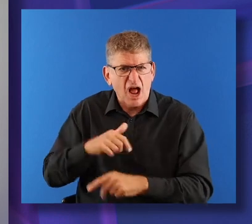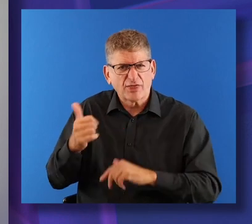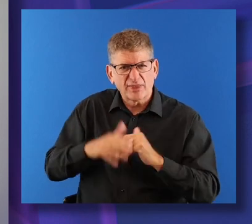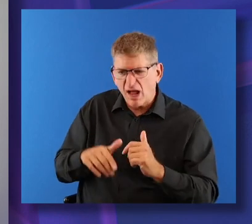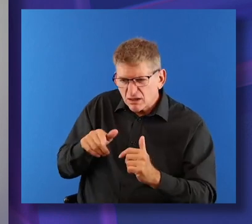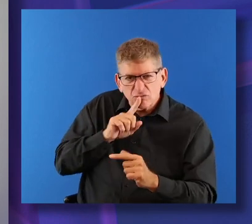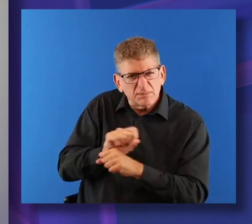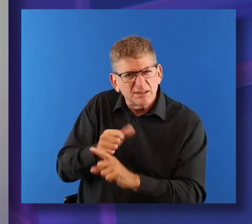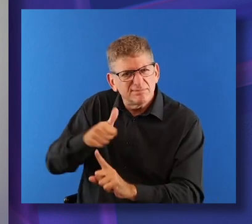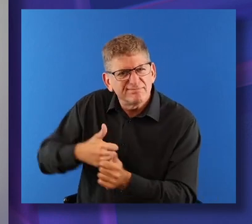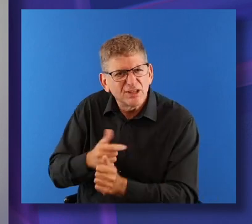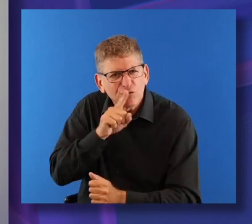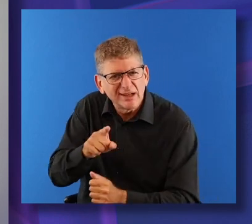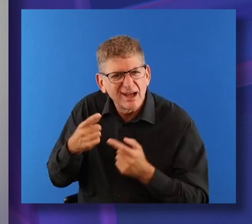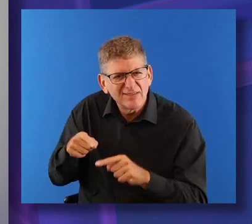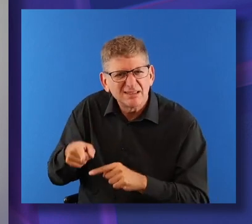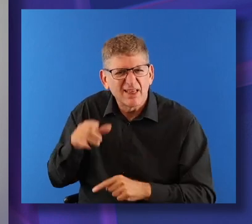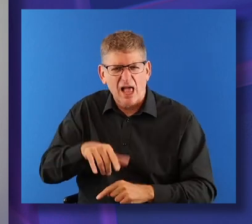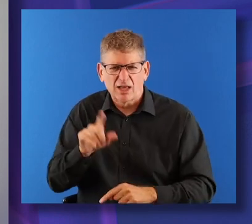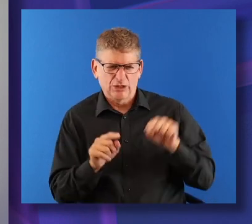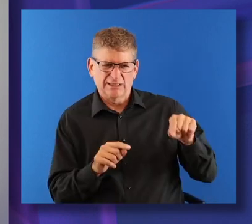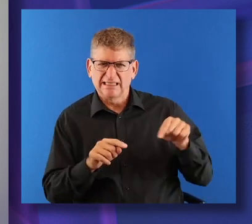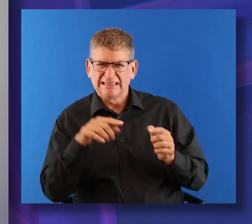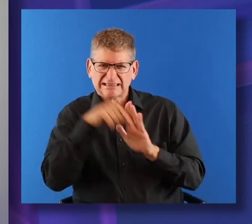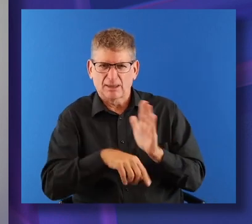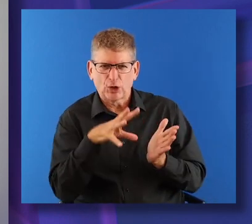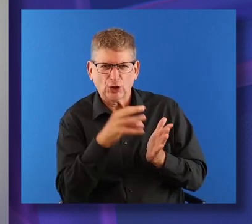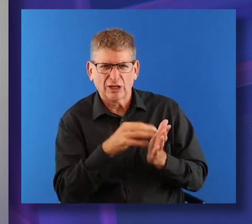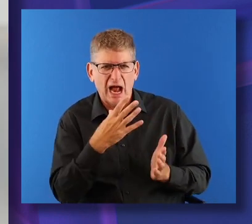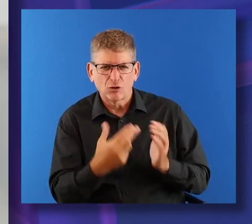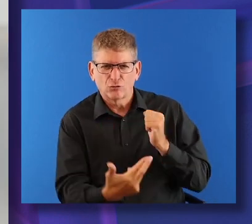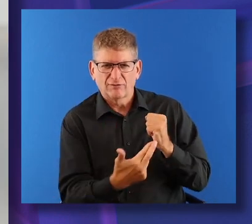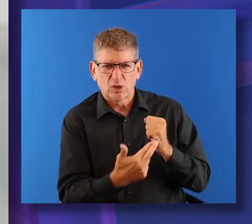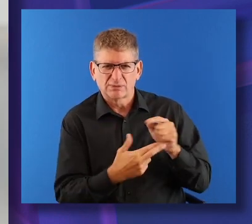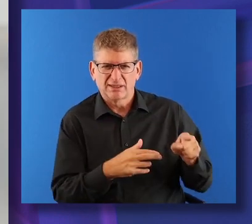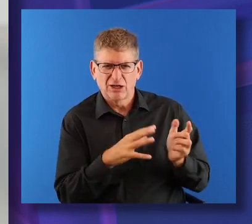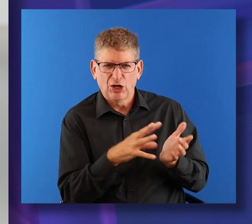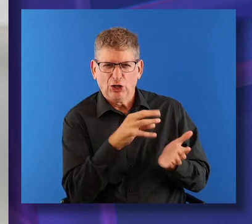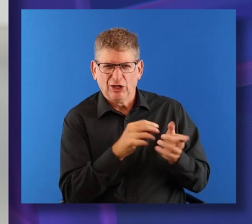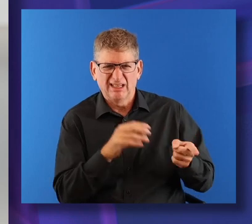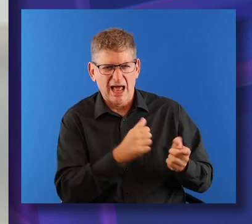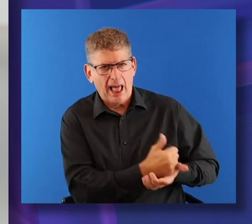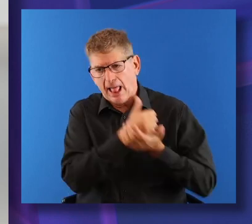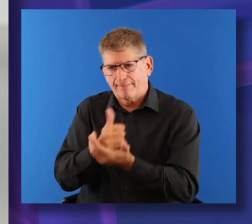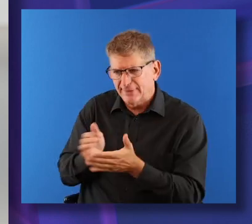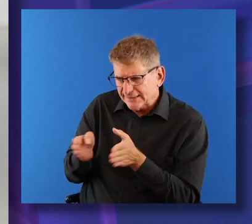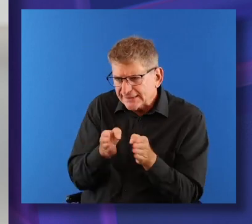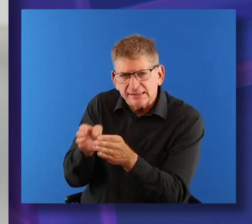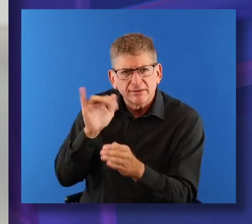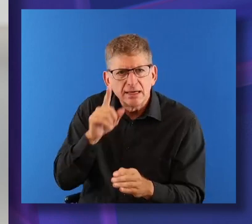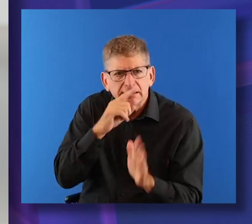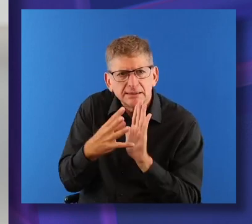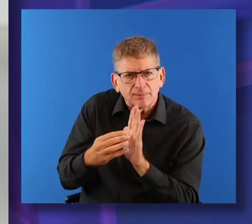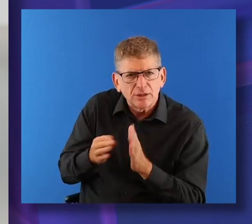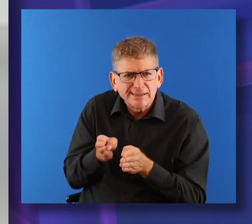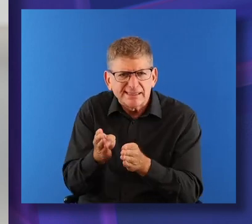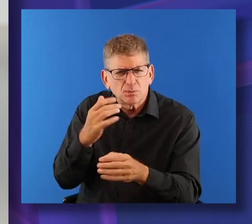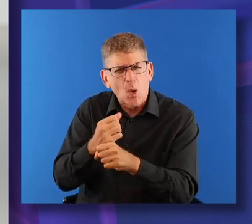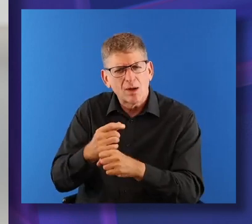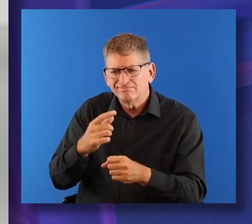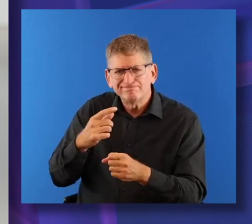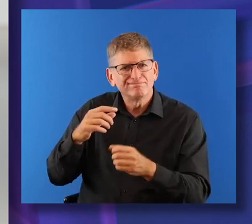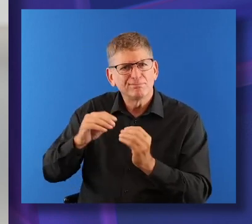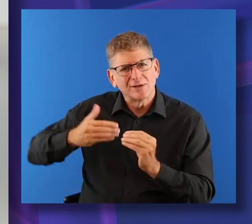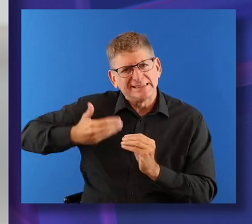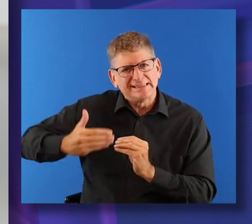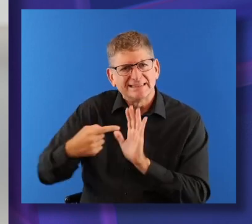of interest to reactions. Altogether, hybrid approaches of deep learning and reinforcement learning aided quantum simulations hold the